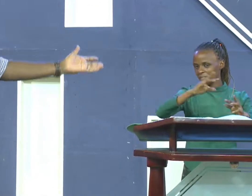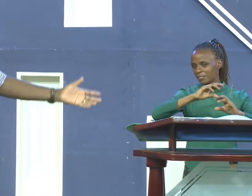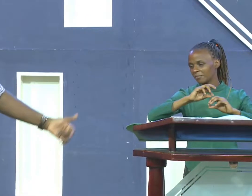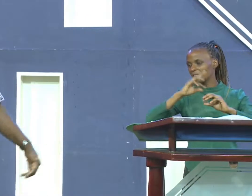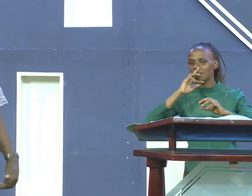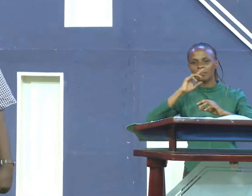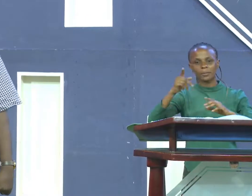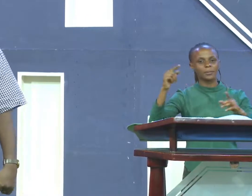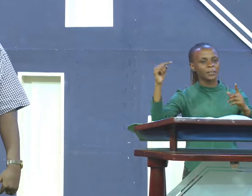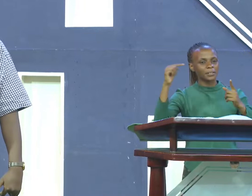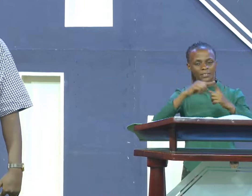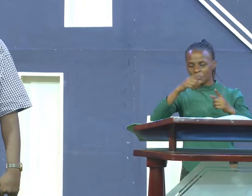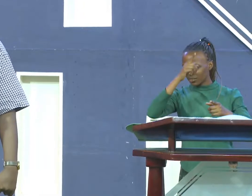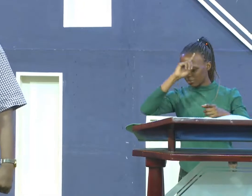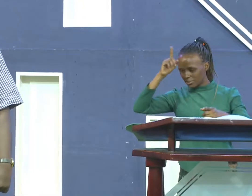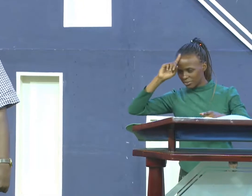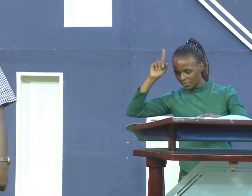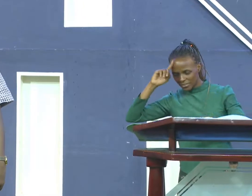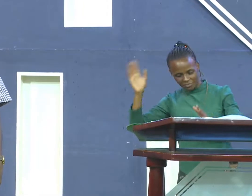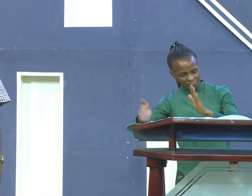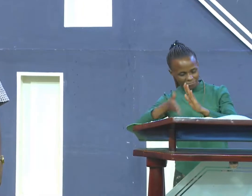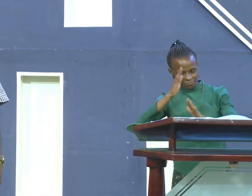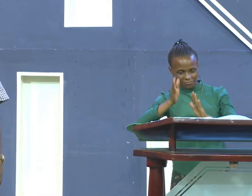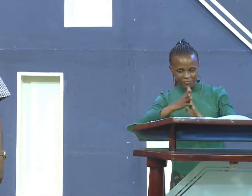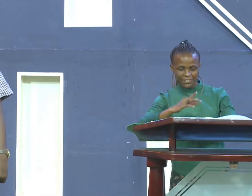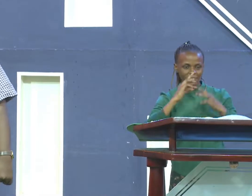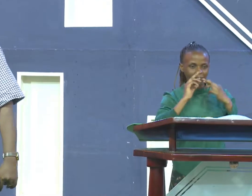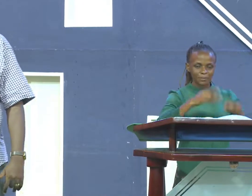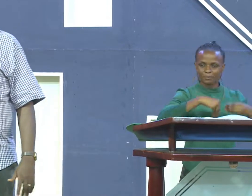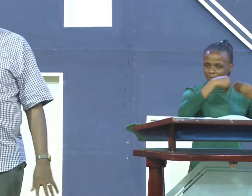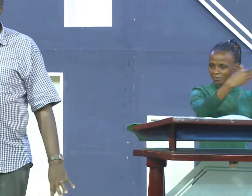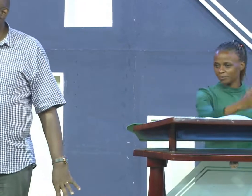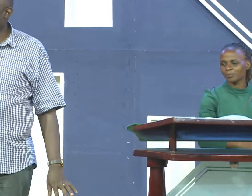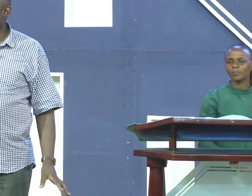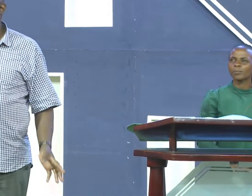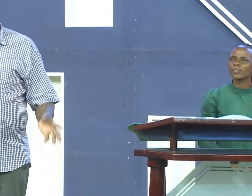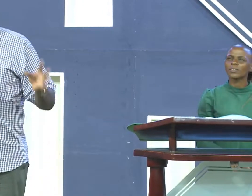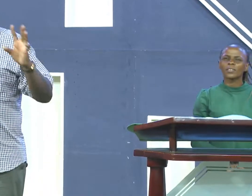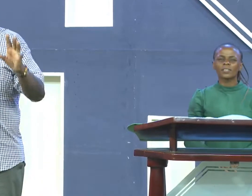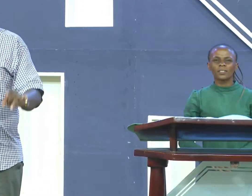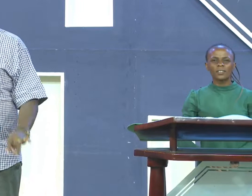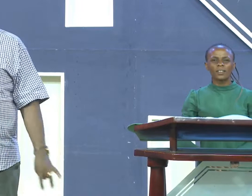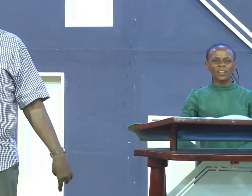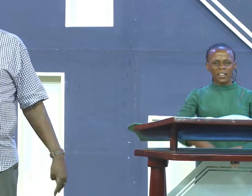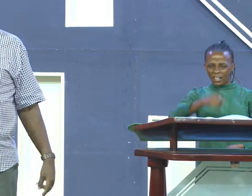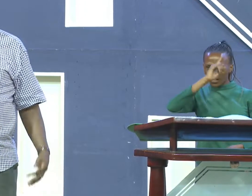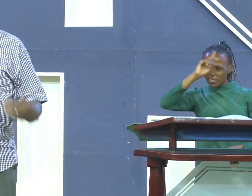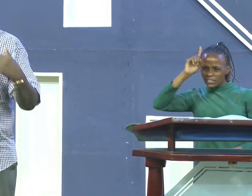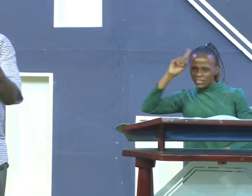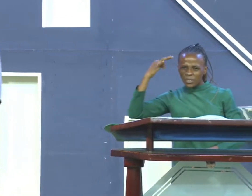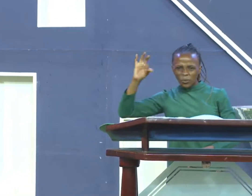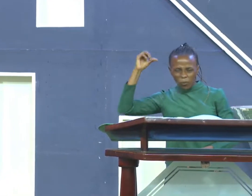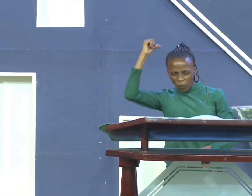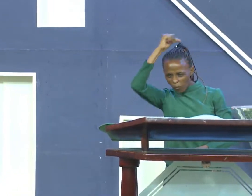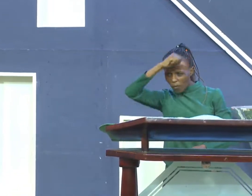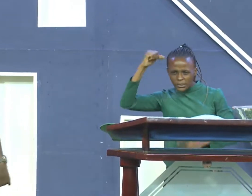the king on his side. Nawe eky'okuddamu eri kabaka. And that disturbed the other king of the Assyrians, who was the